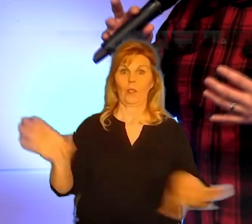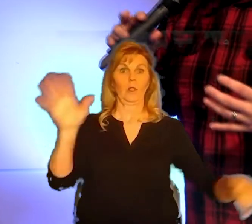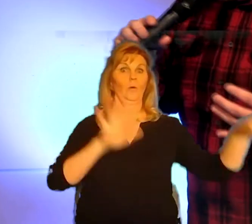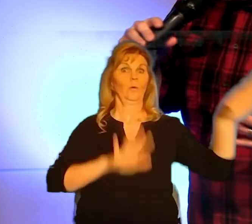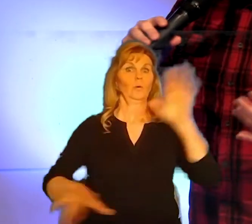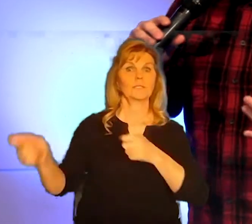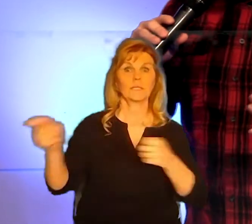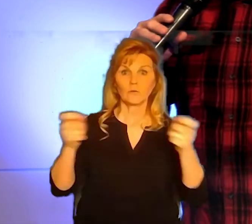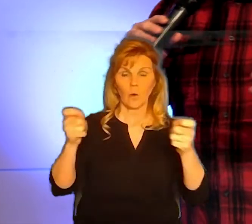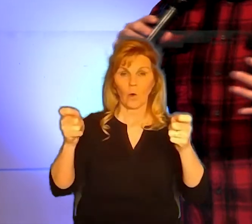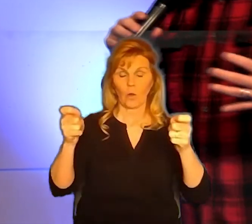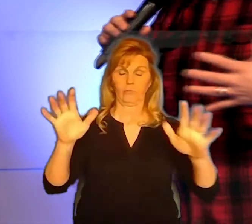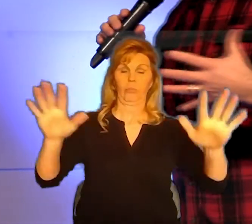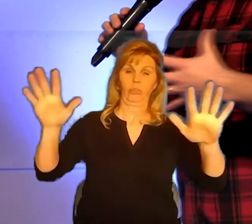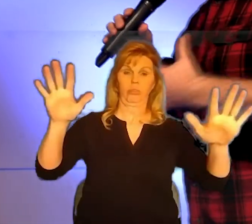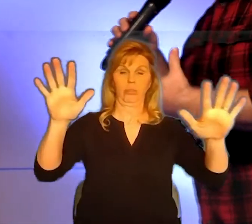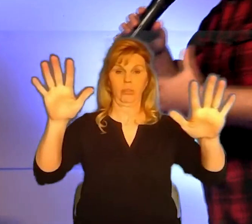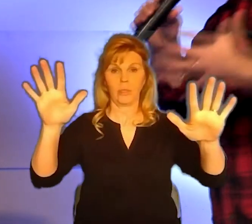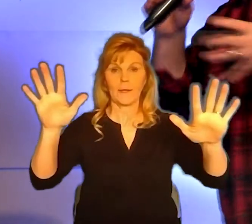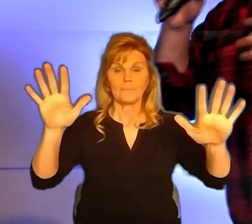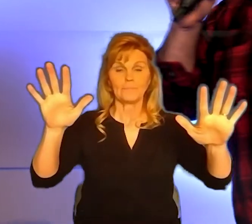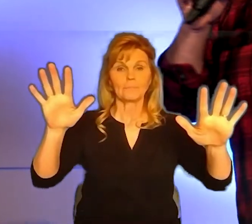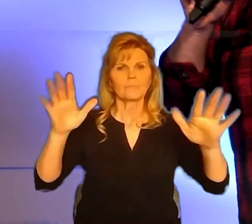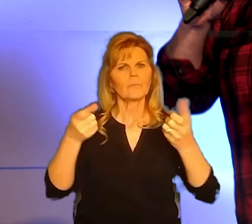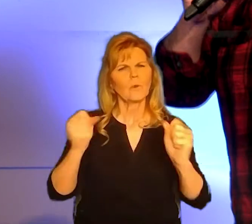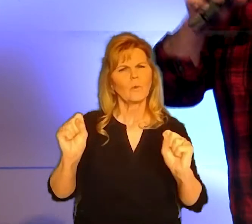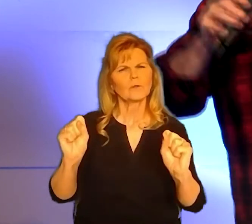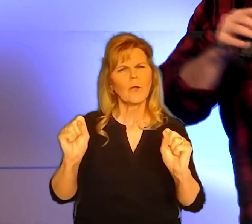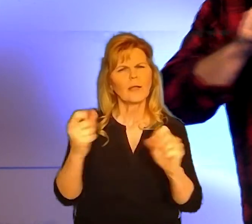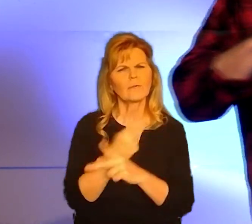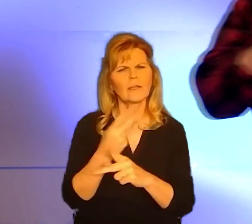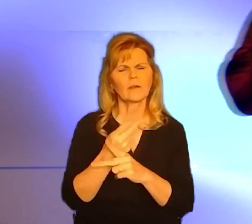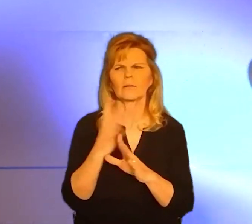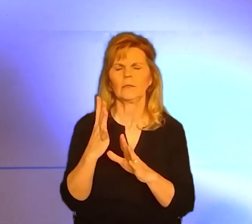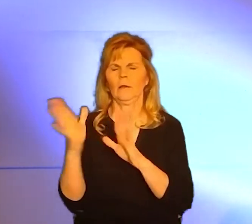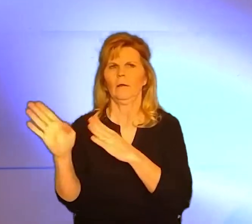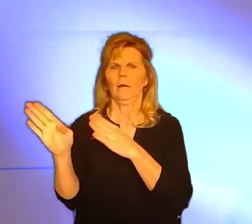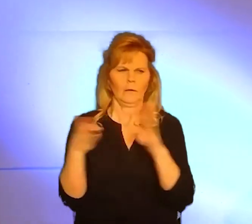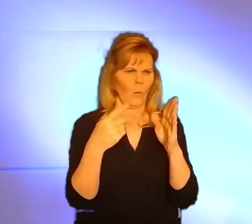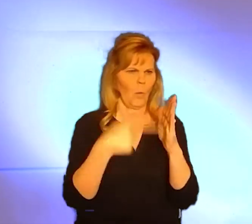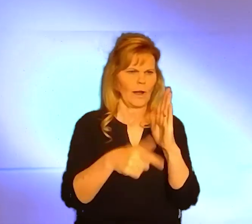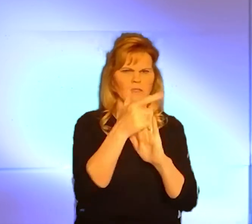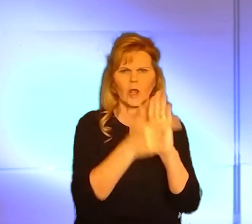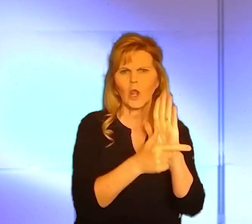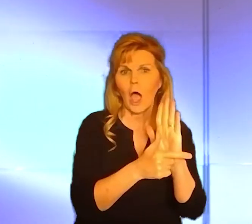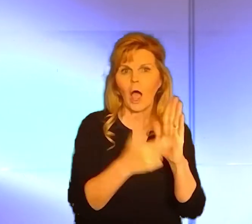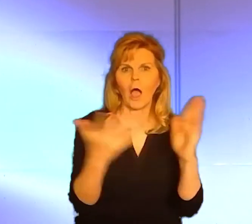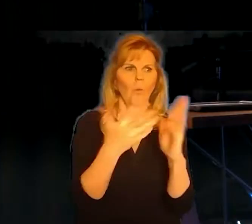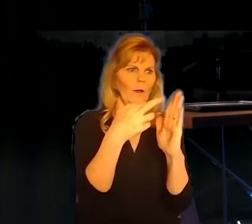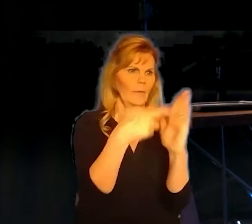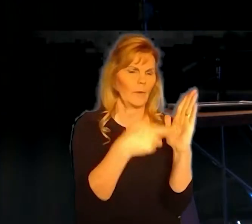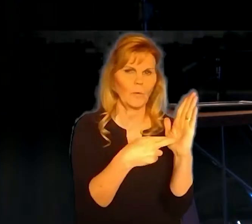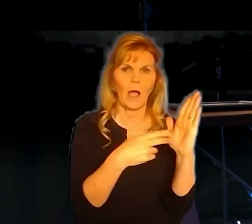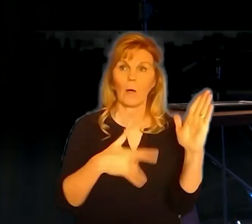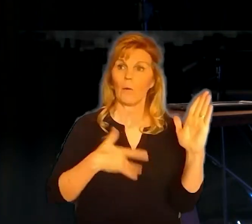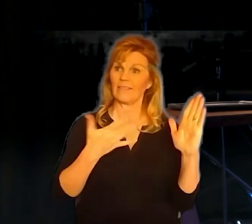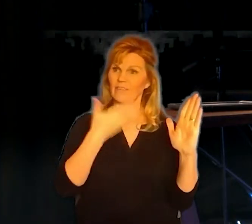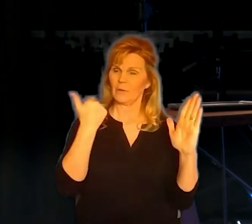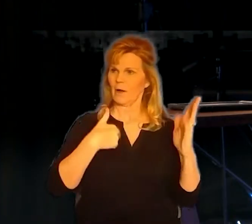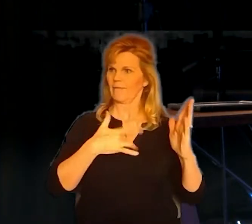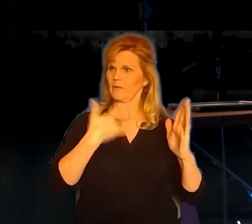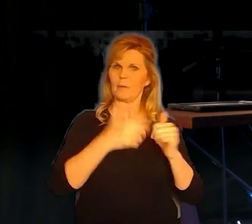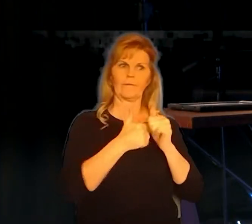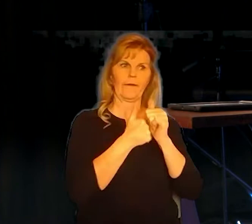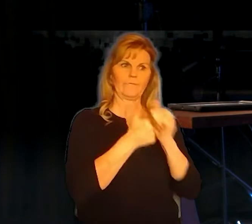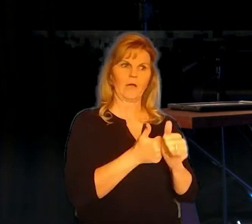feel like we're out of control, we'll like try to resort to the rules or the law. Like, I want to feel better. I just feel better